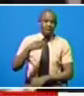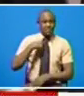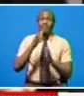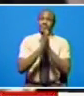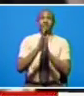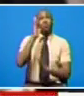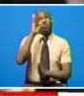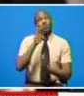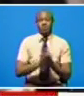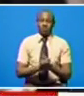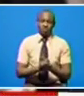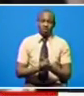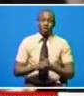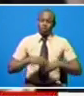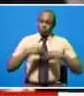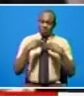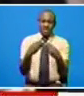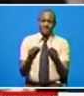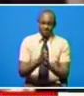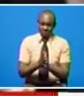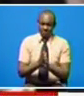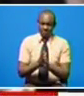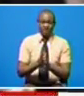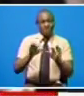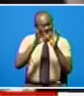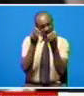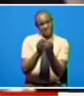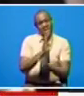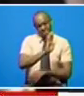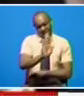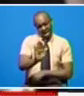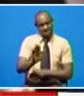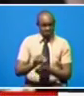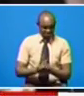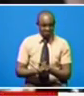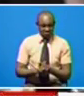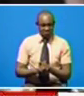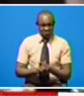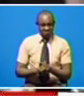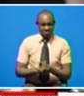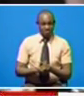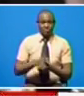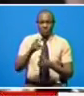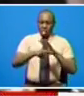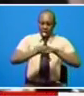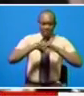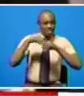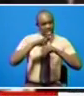to God to give the bereaved family the necessary